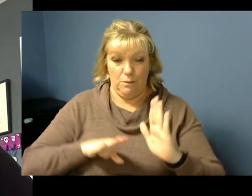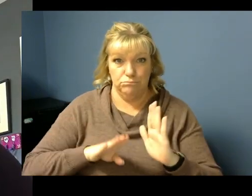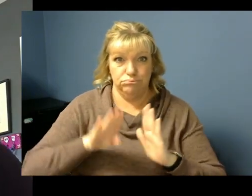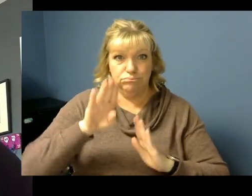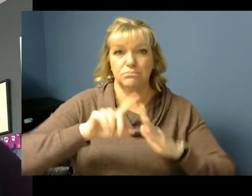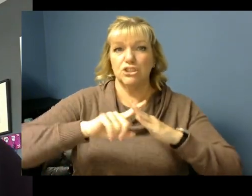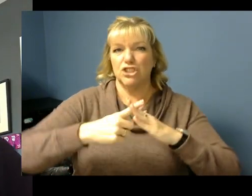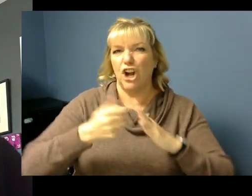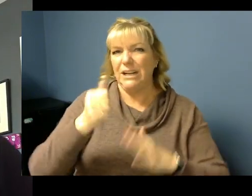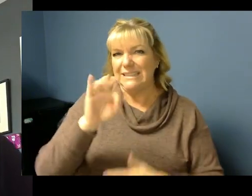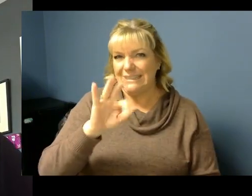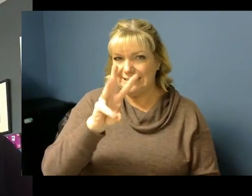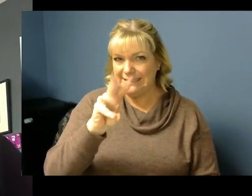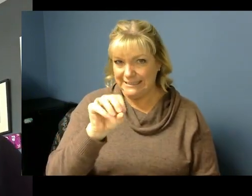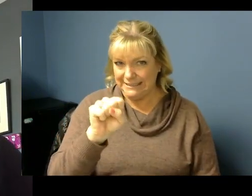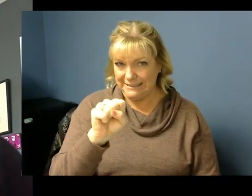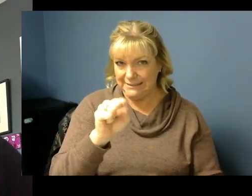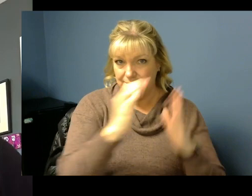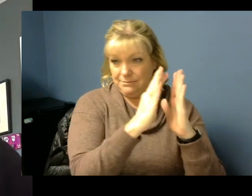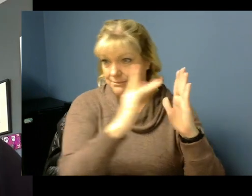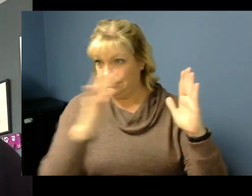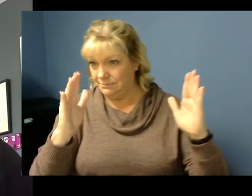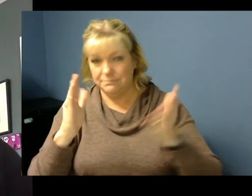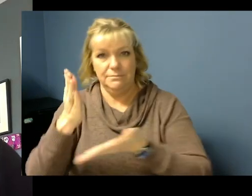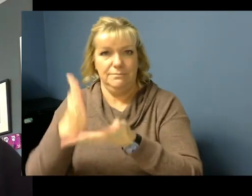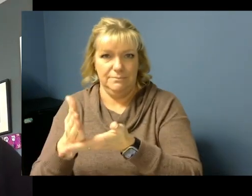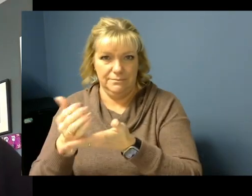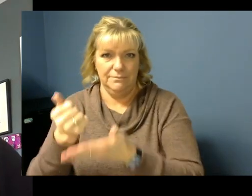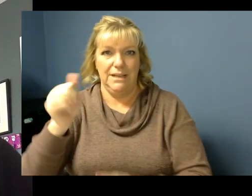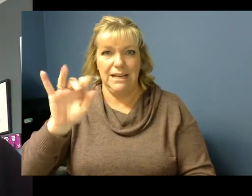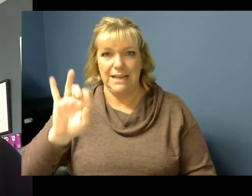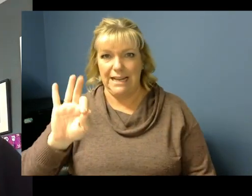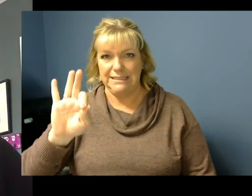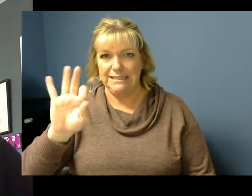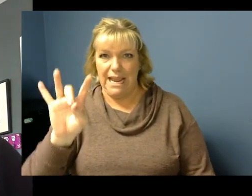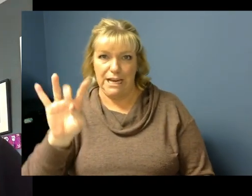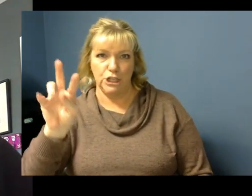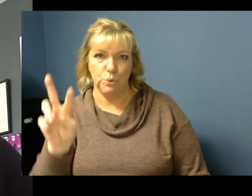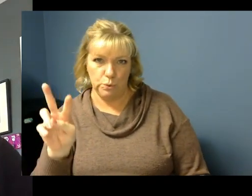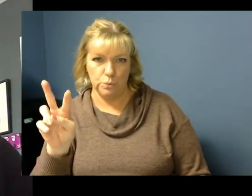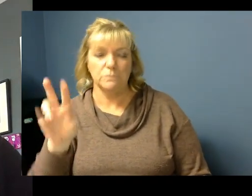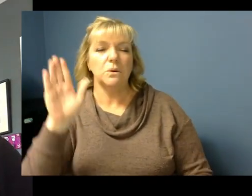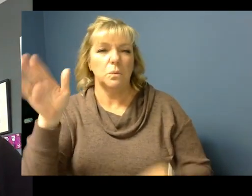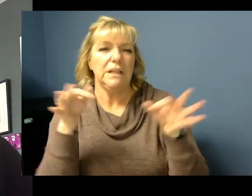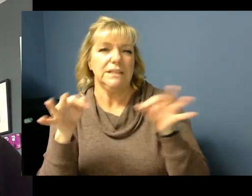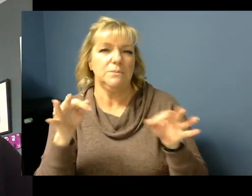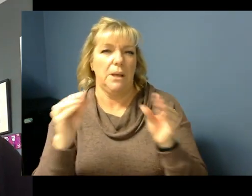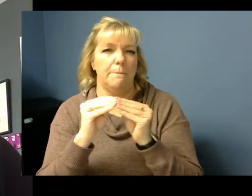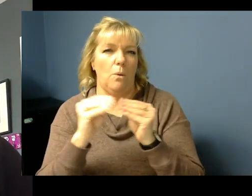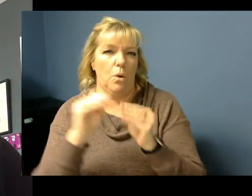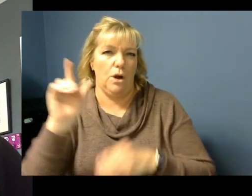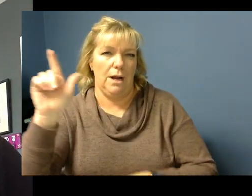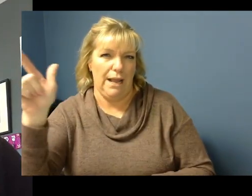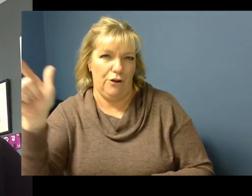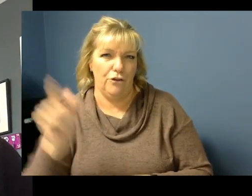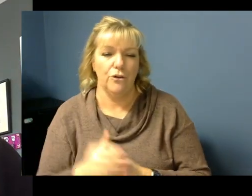60s, we'll end it in 82, and we'll talk about why that is in the next lecture module. And